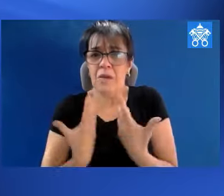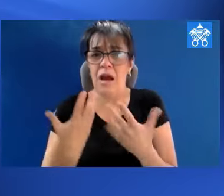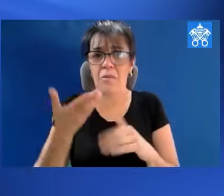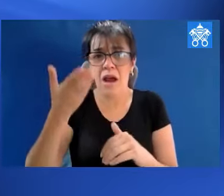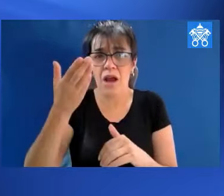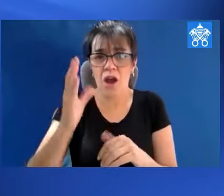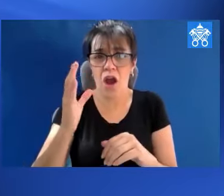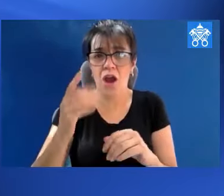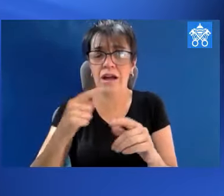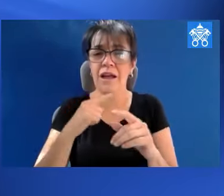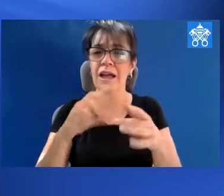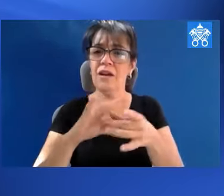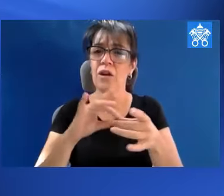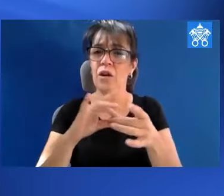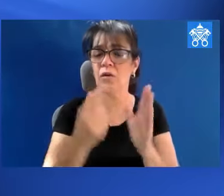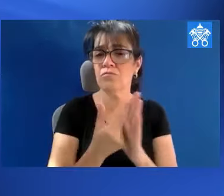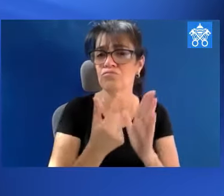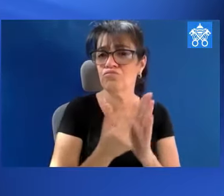Revelation.